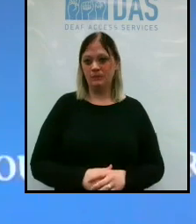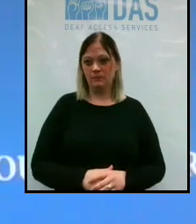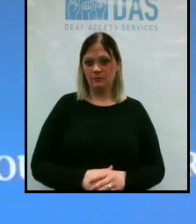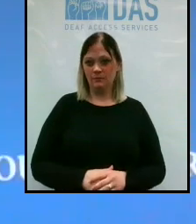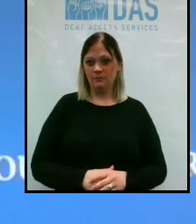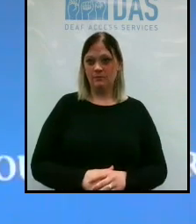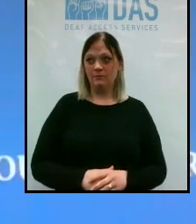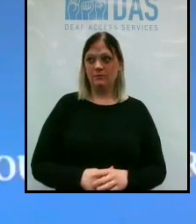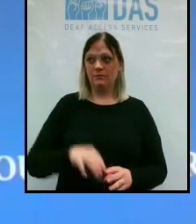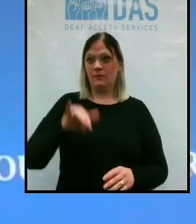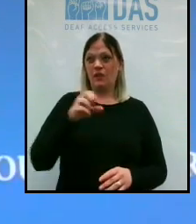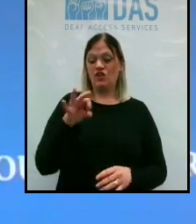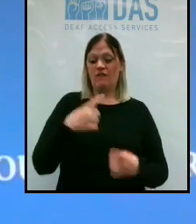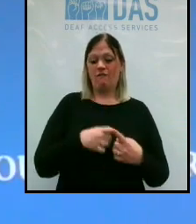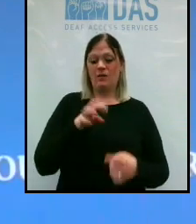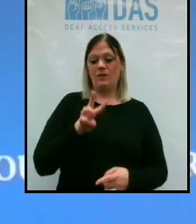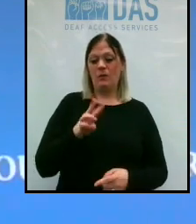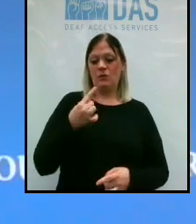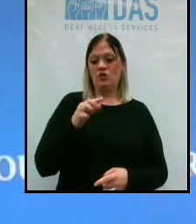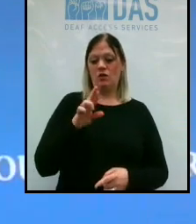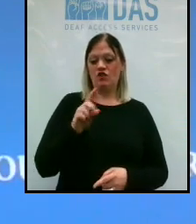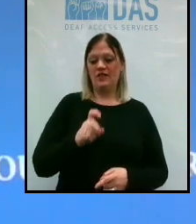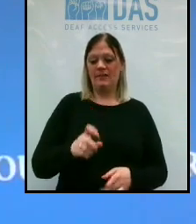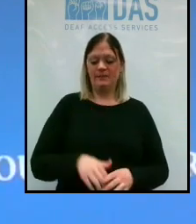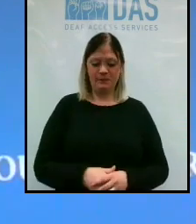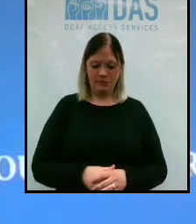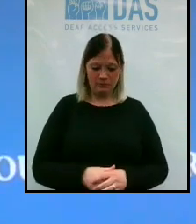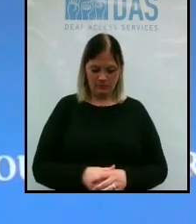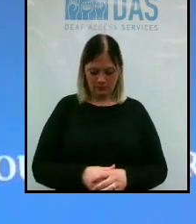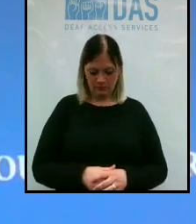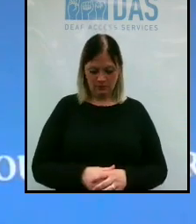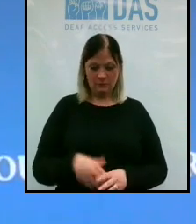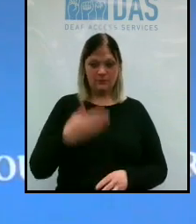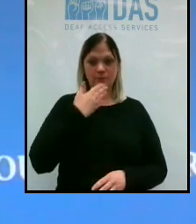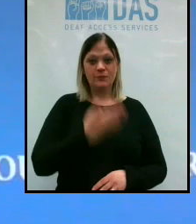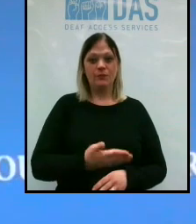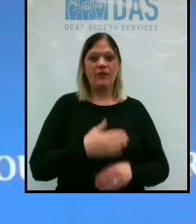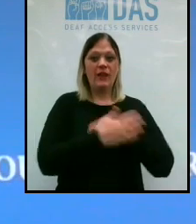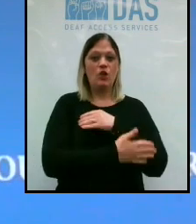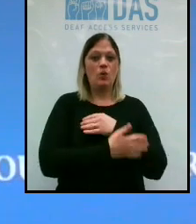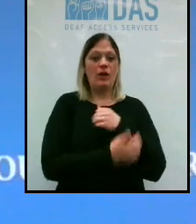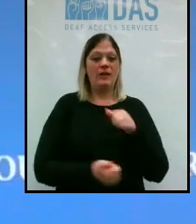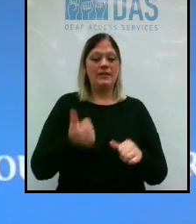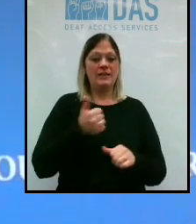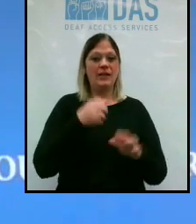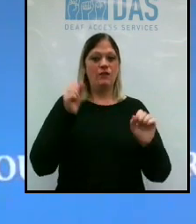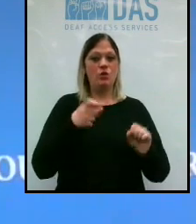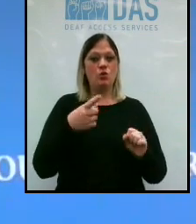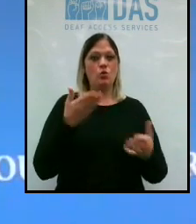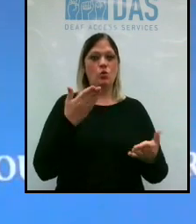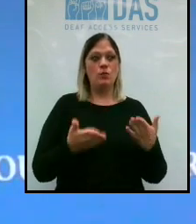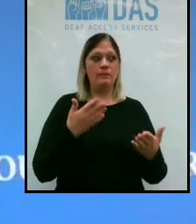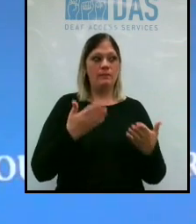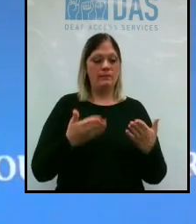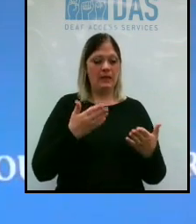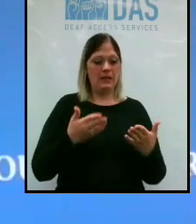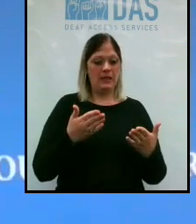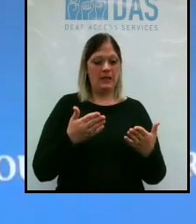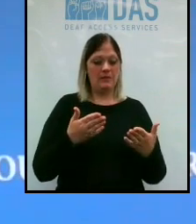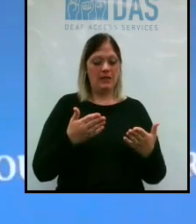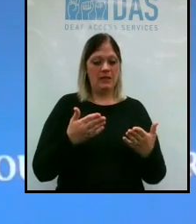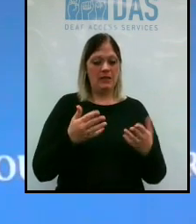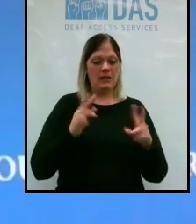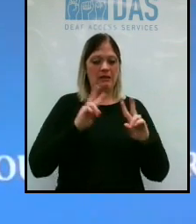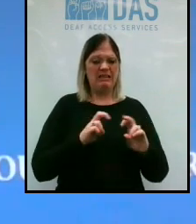Jeff Preval from WGRZ. Yeah, thank you, County Executive. Could you maybe just assess at